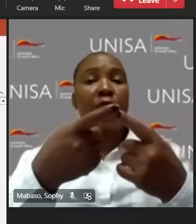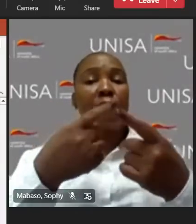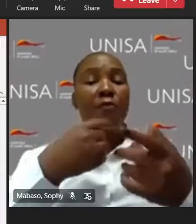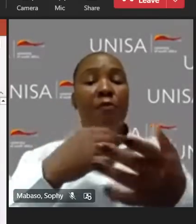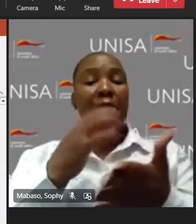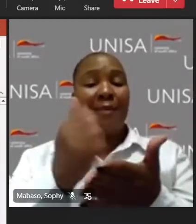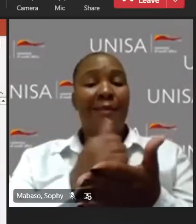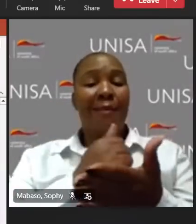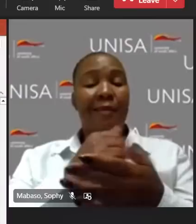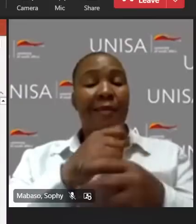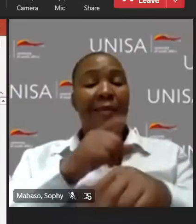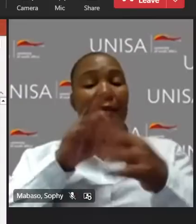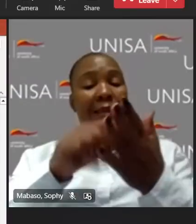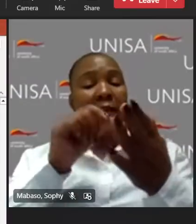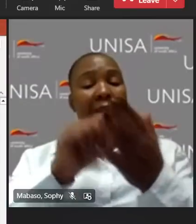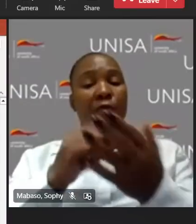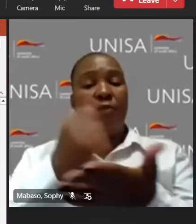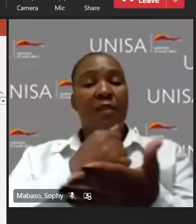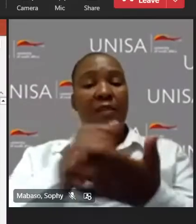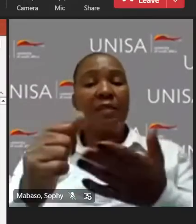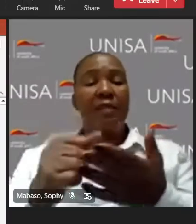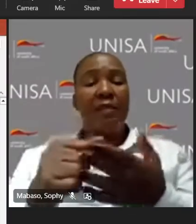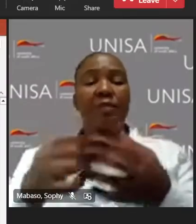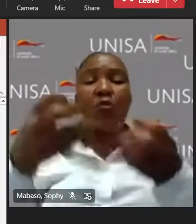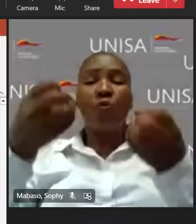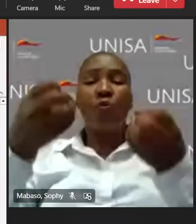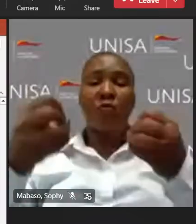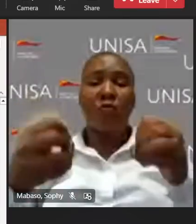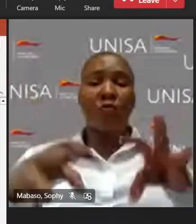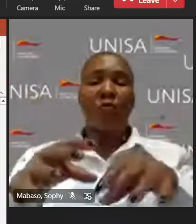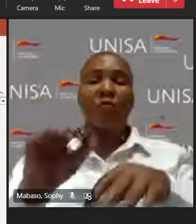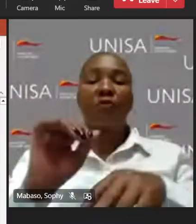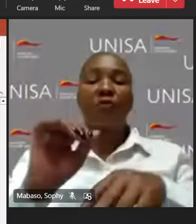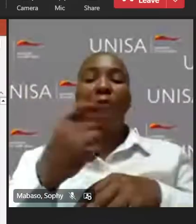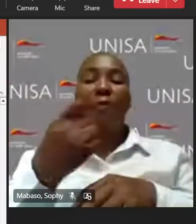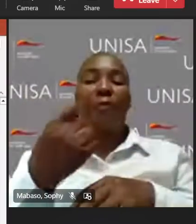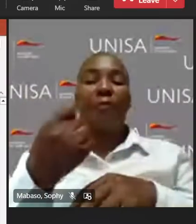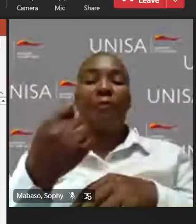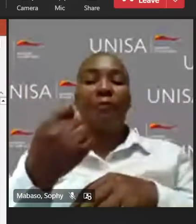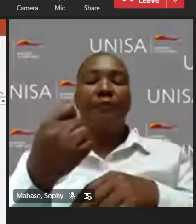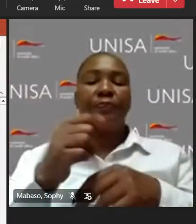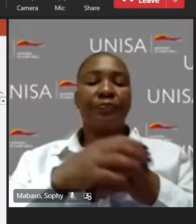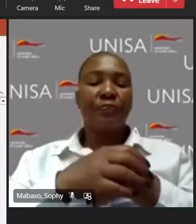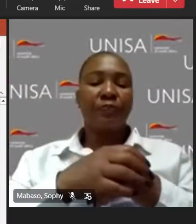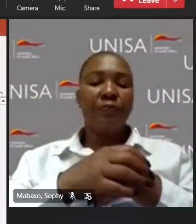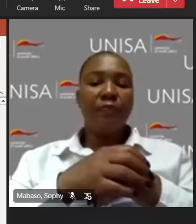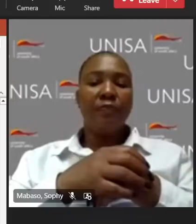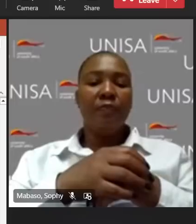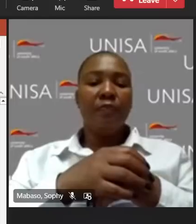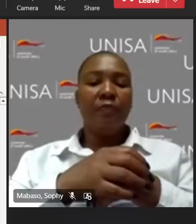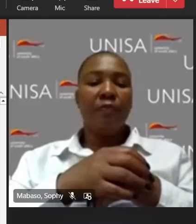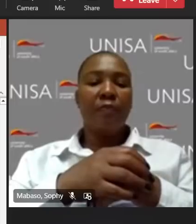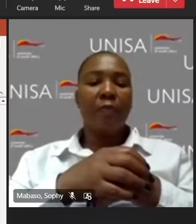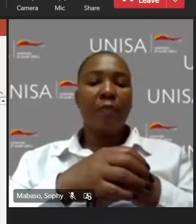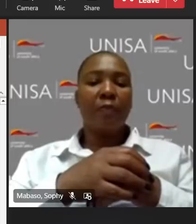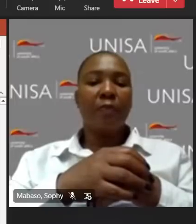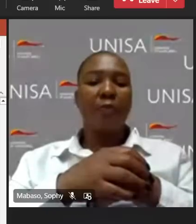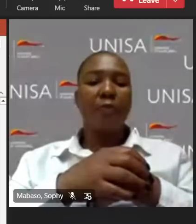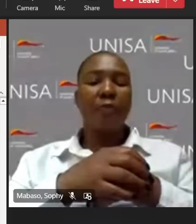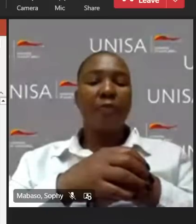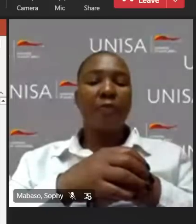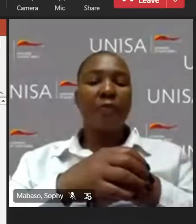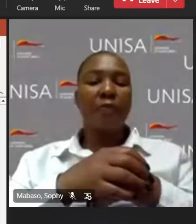registration, you will forfeit your minimum. And if you request your